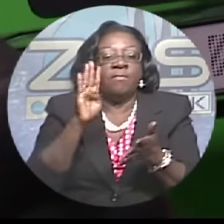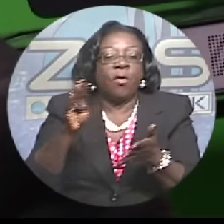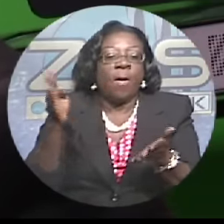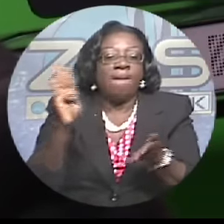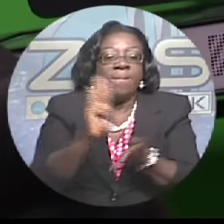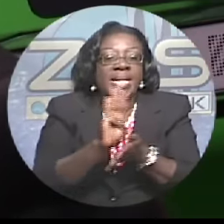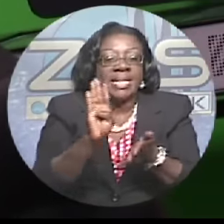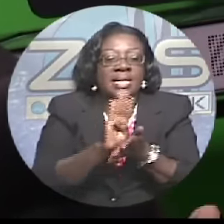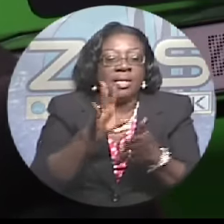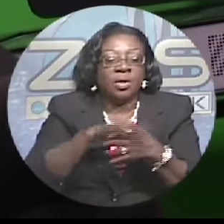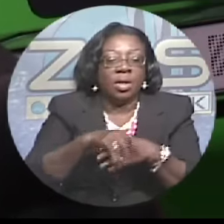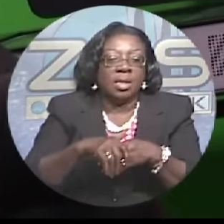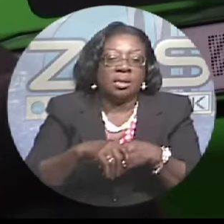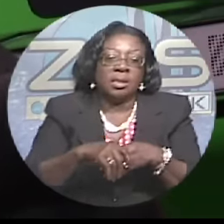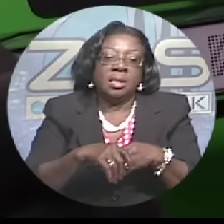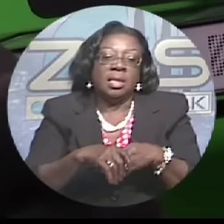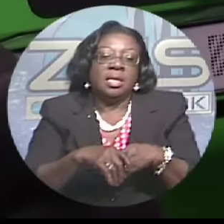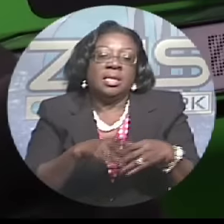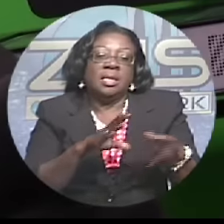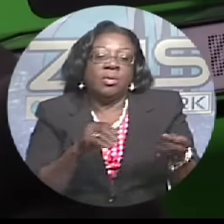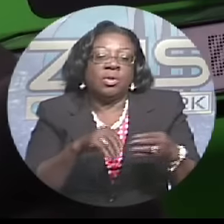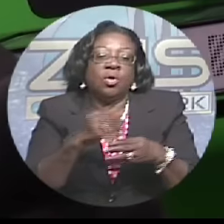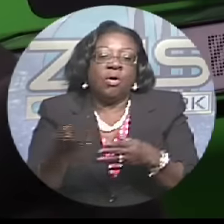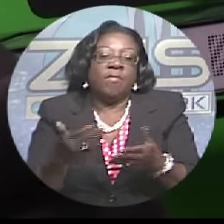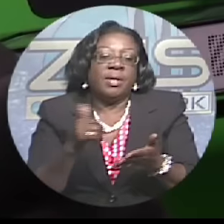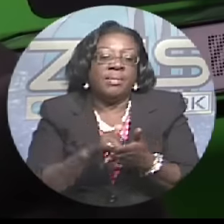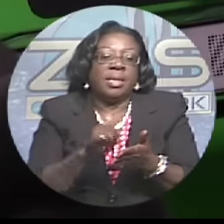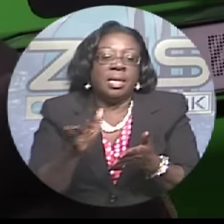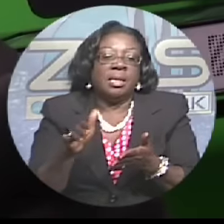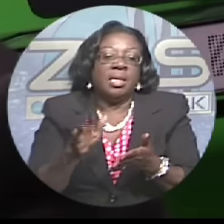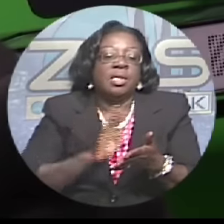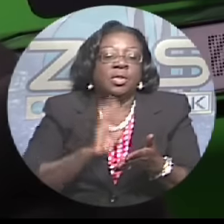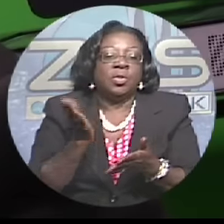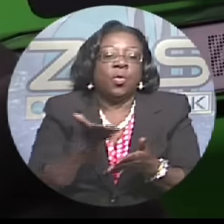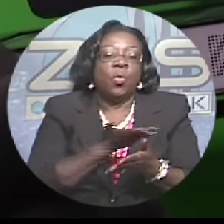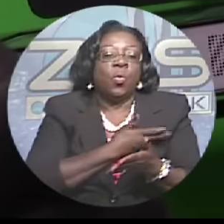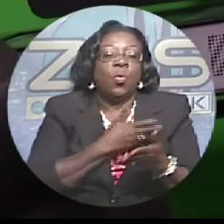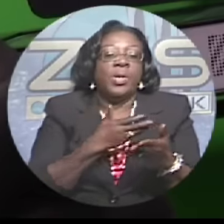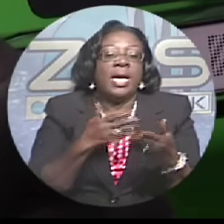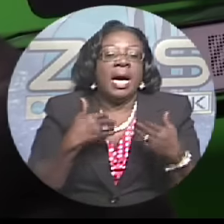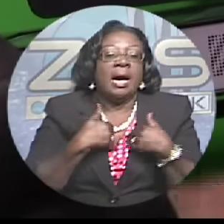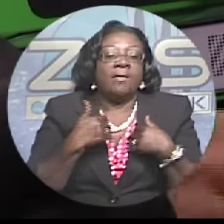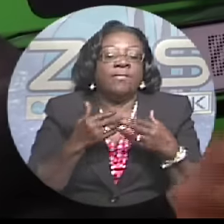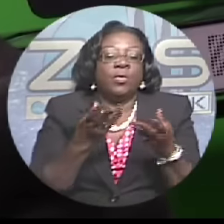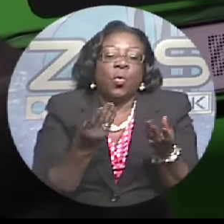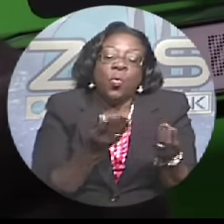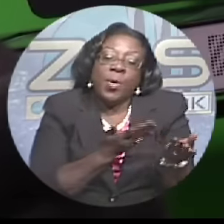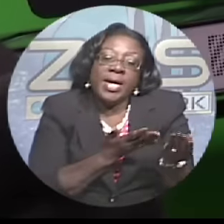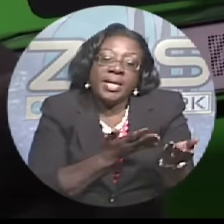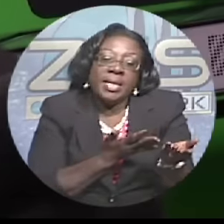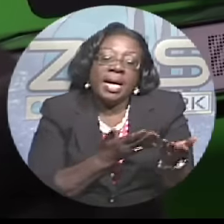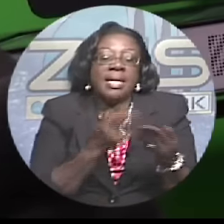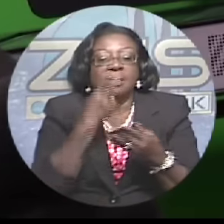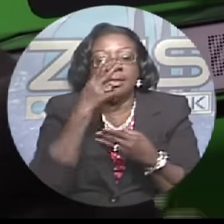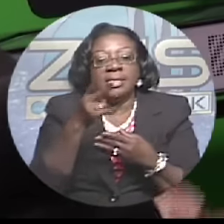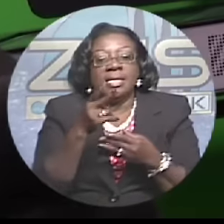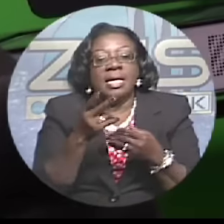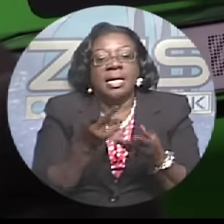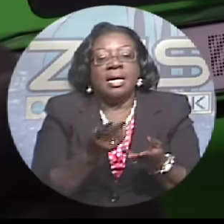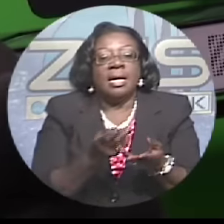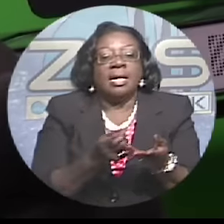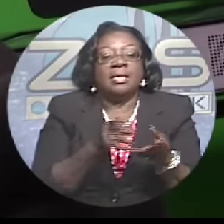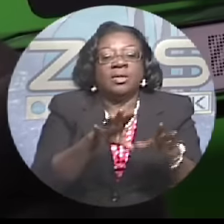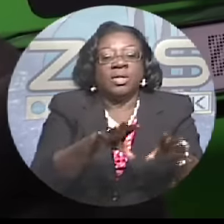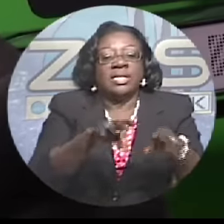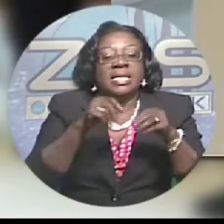$2.4 billion. Obviously, no one's going to offer them that. So we have to wait and see, and they have to evaluate their options, and it's going